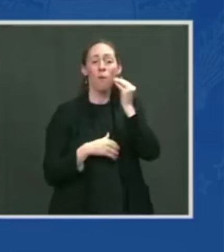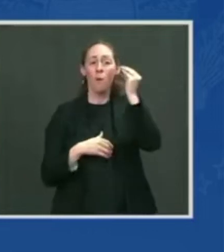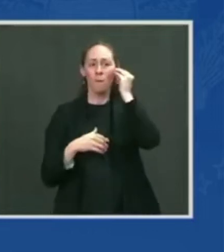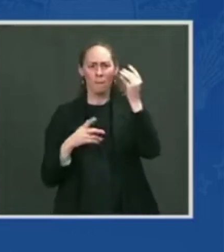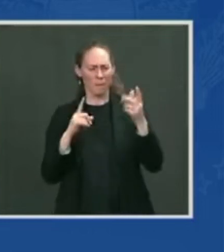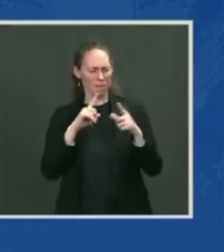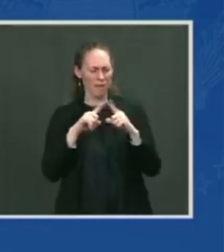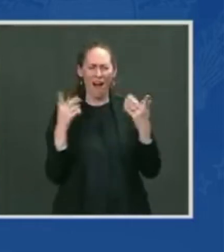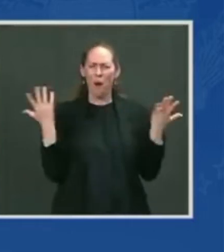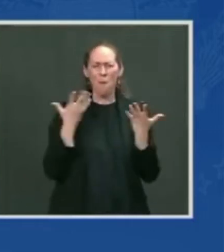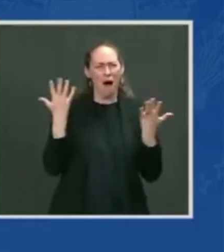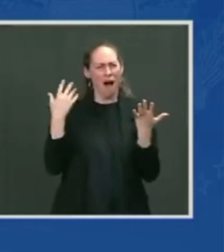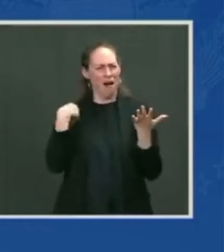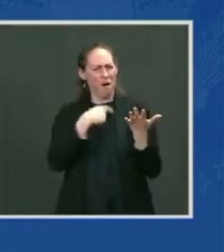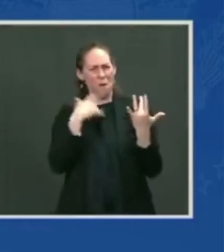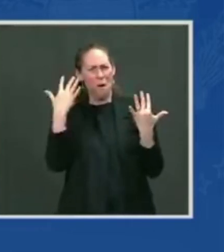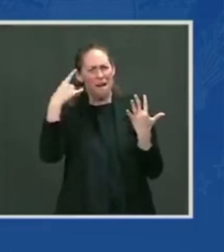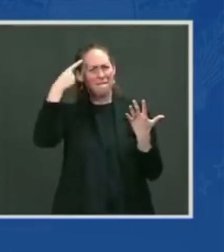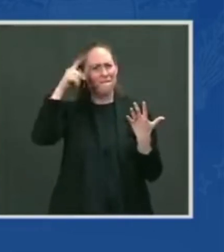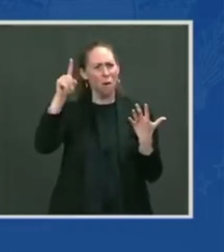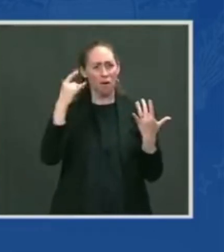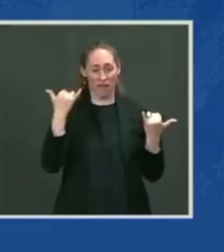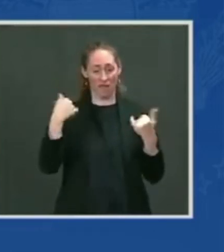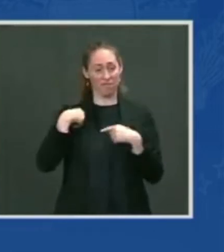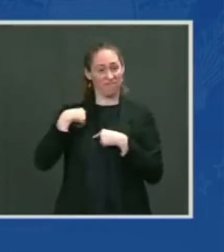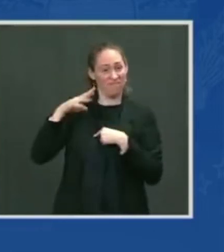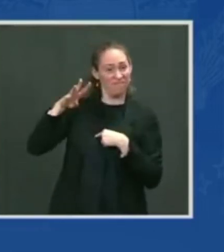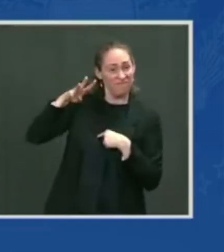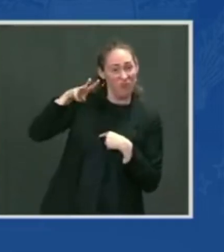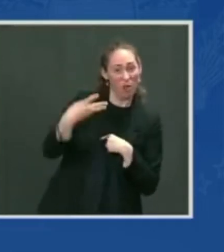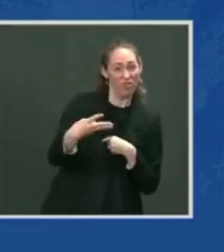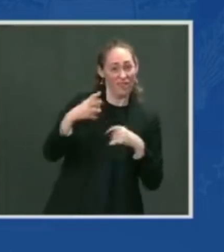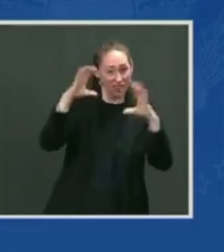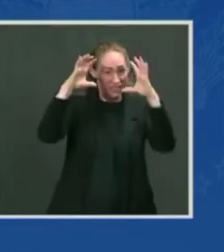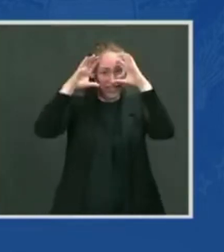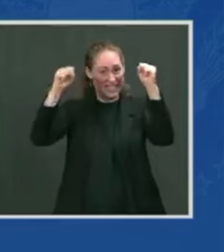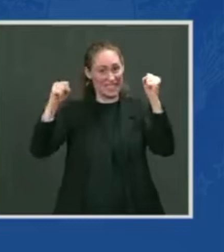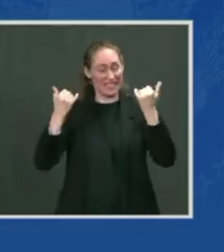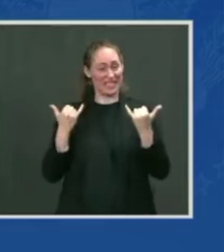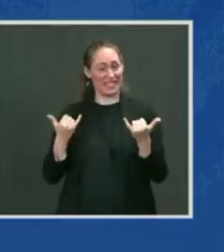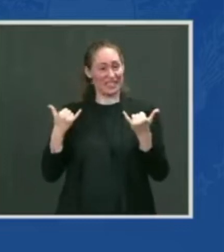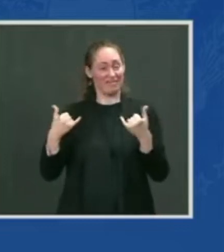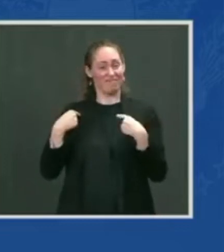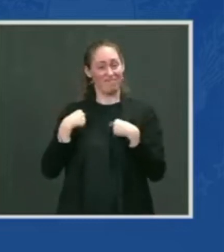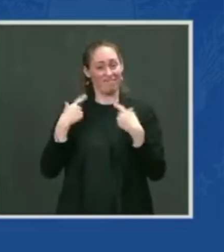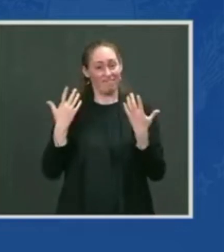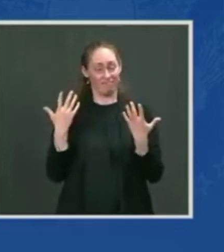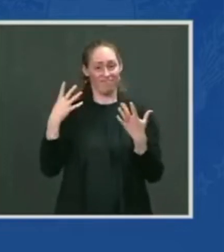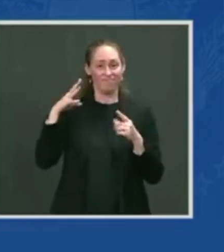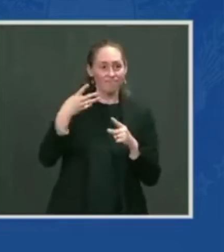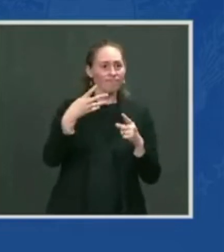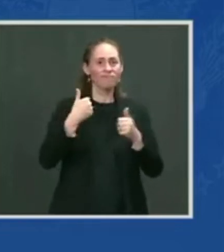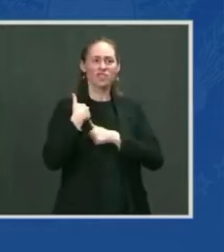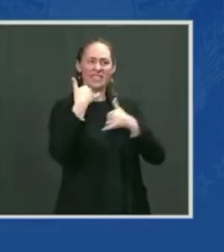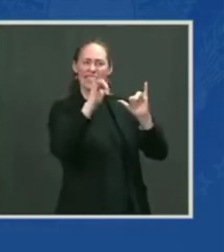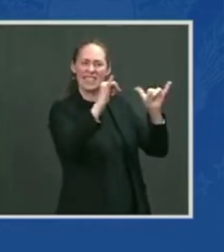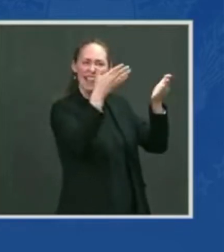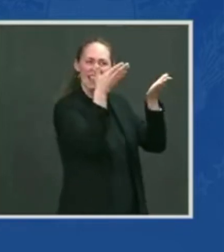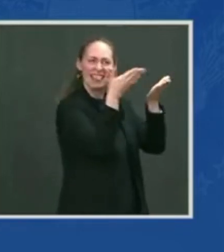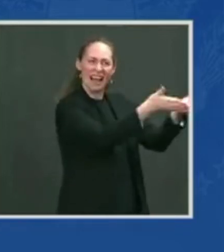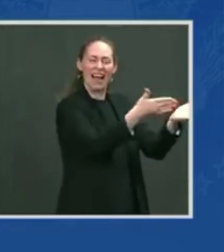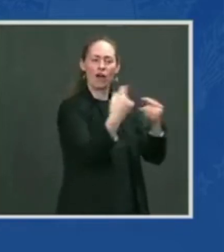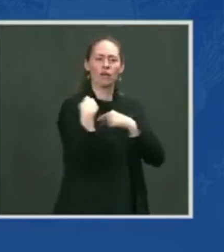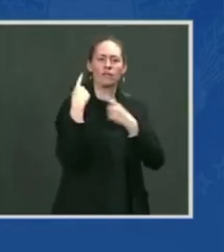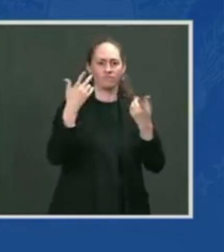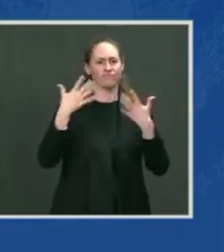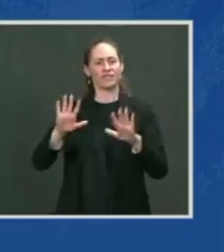the fourth United States president to preside over American troop presence in Afghanistan. 2 Republicans, 2